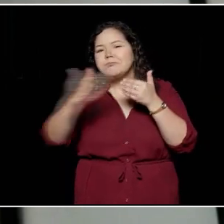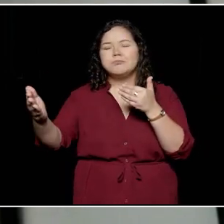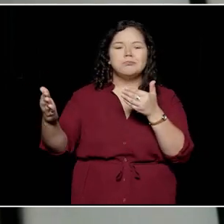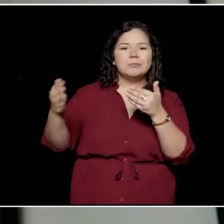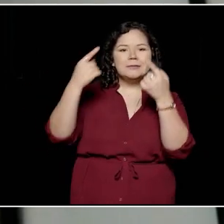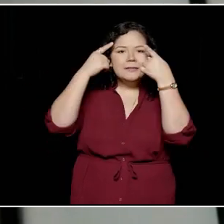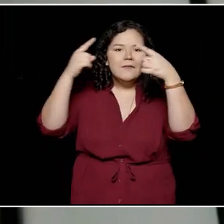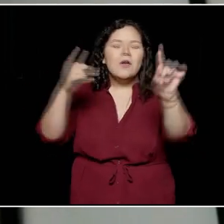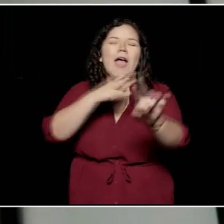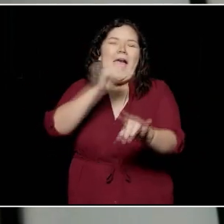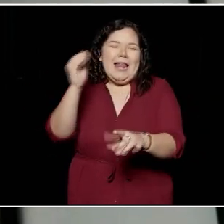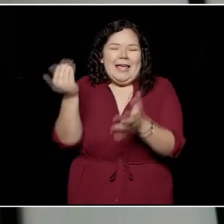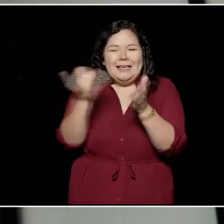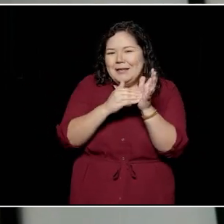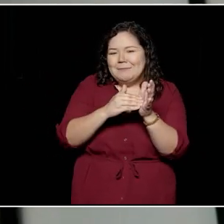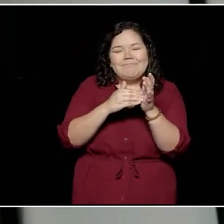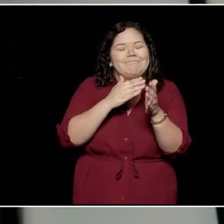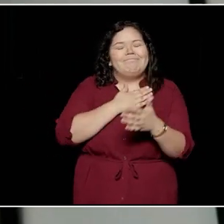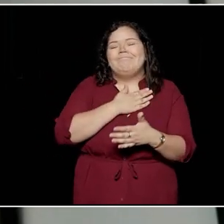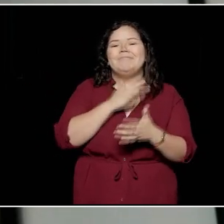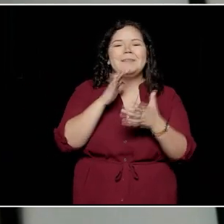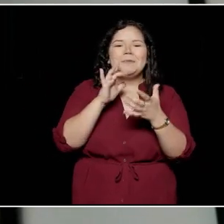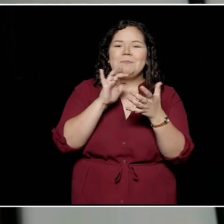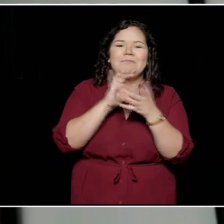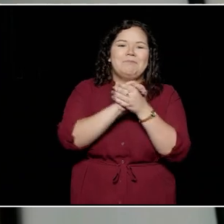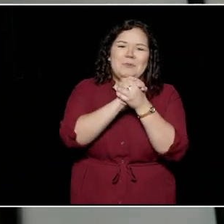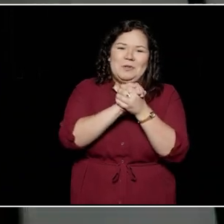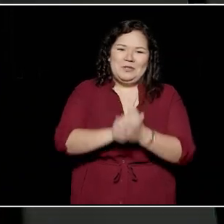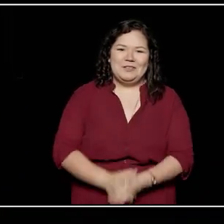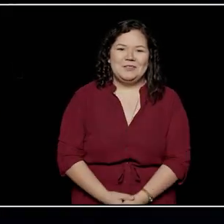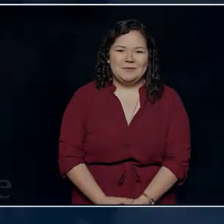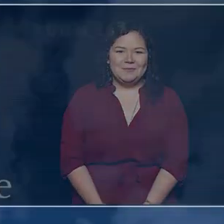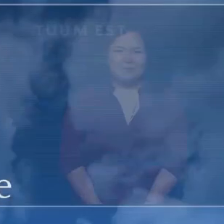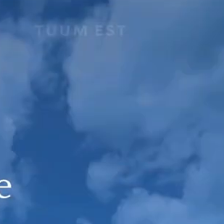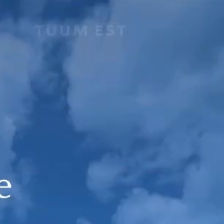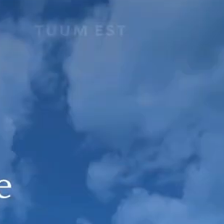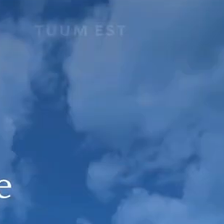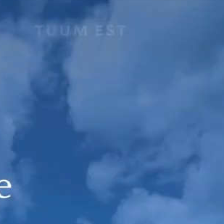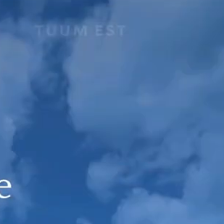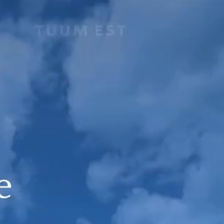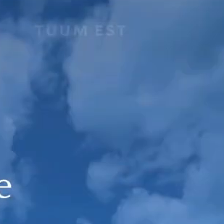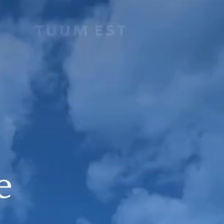on the road ahead, and once again, my deepest congratulations.